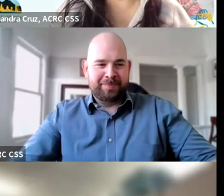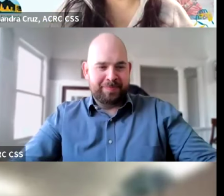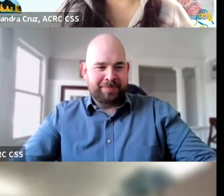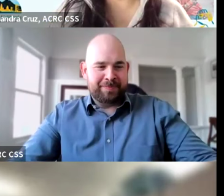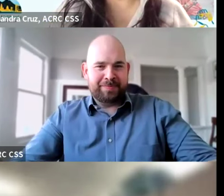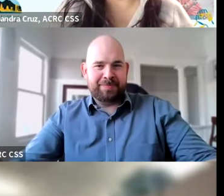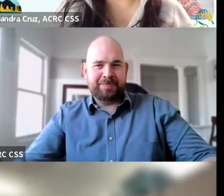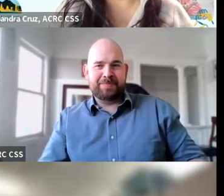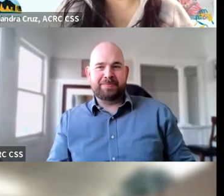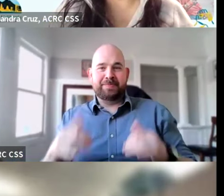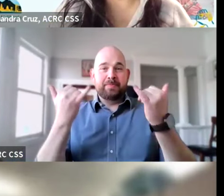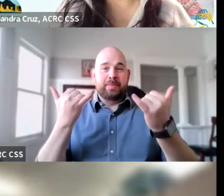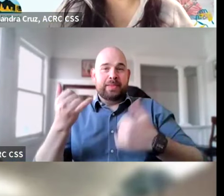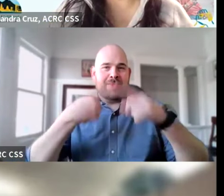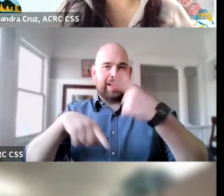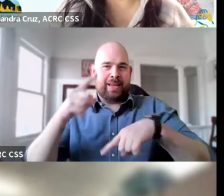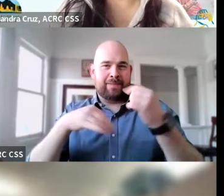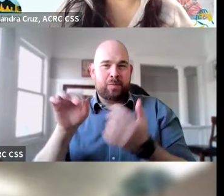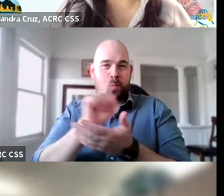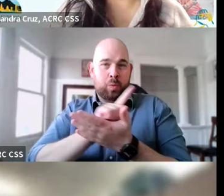Good morning.